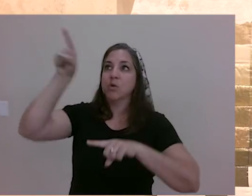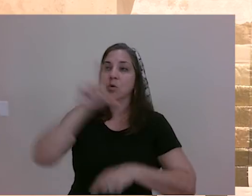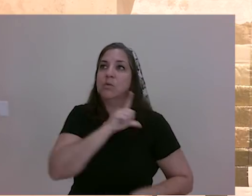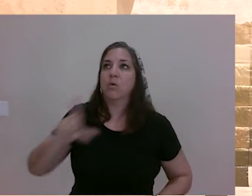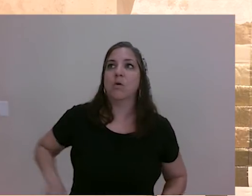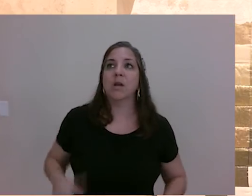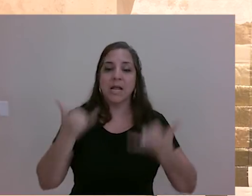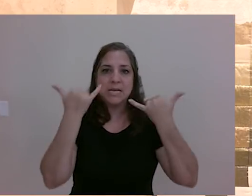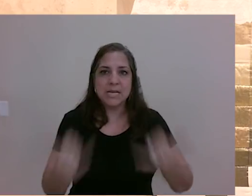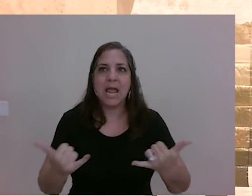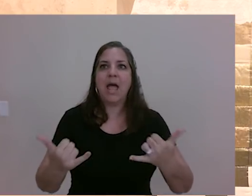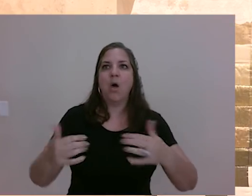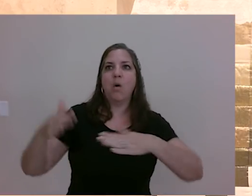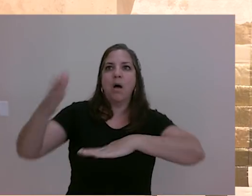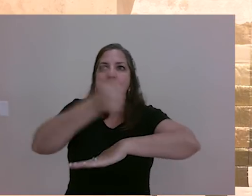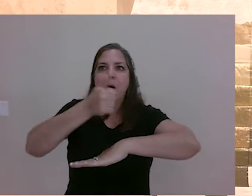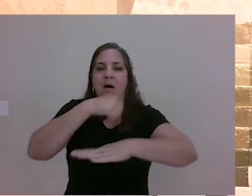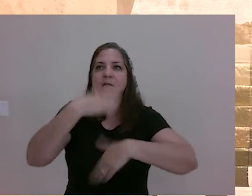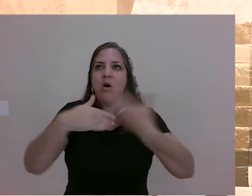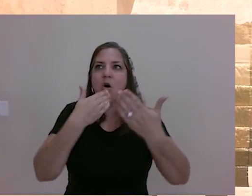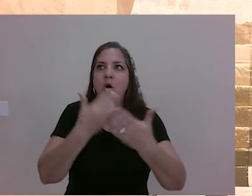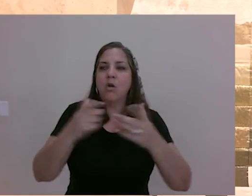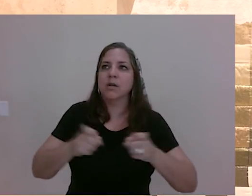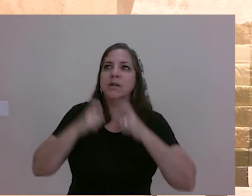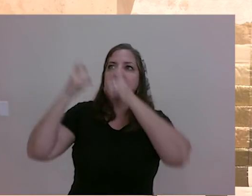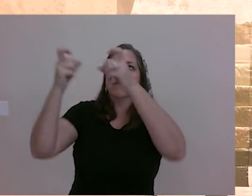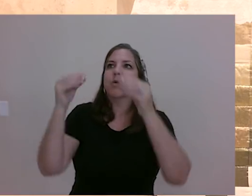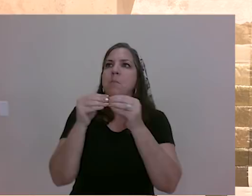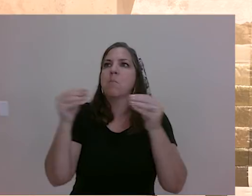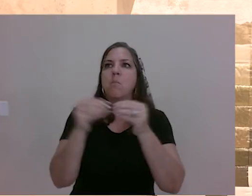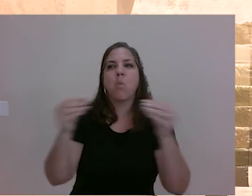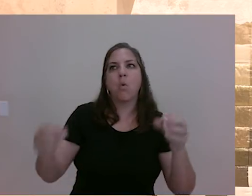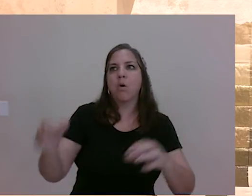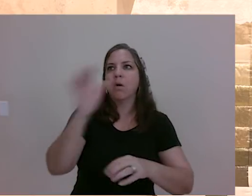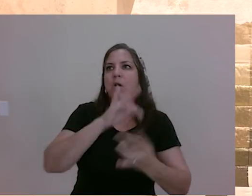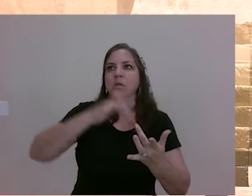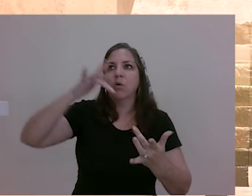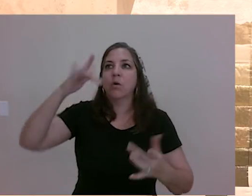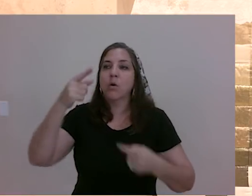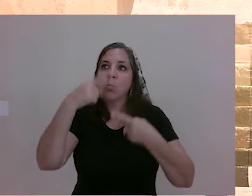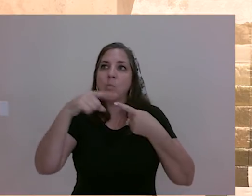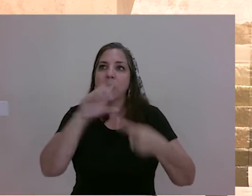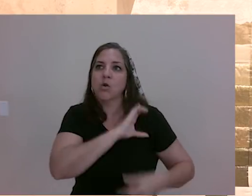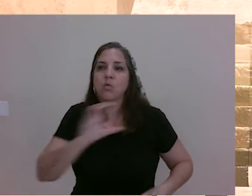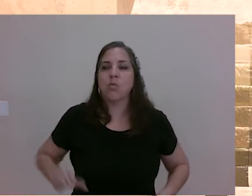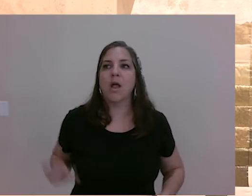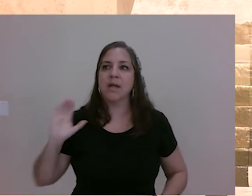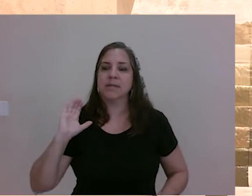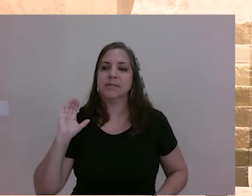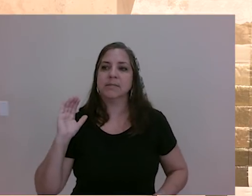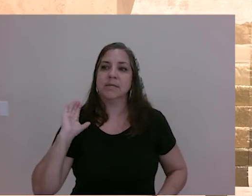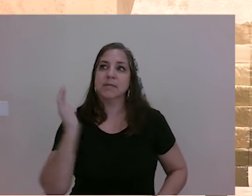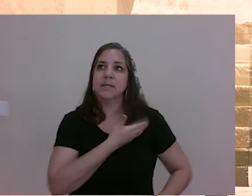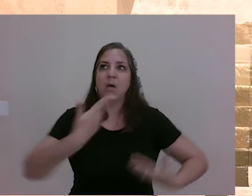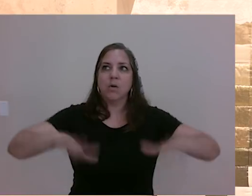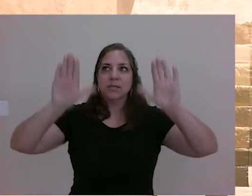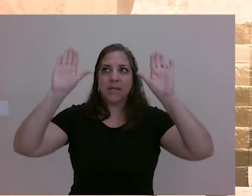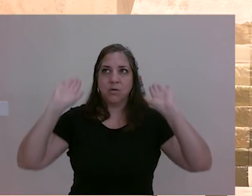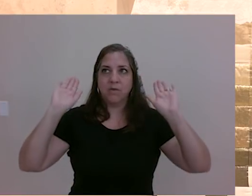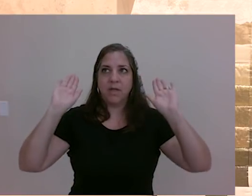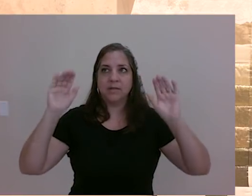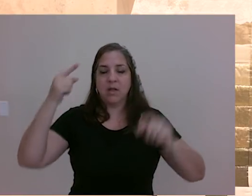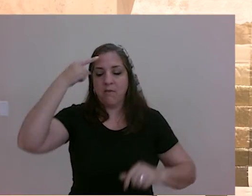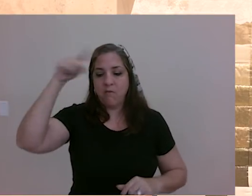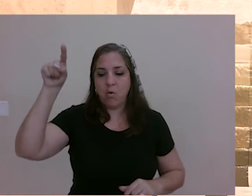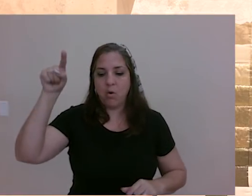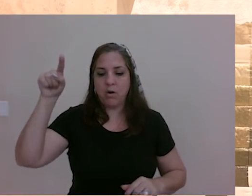to laud you yet more gloriously, when Christ our Passover has been sacrificed. For with the old